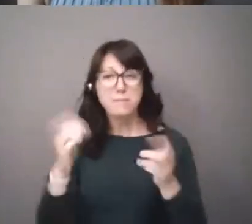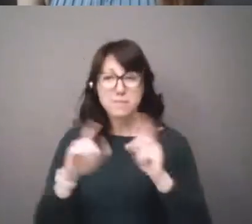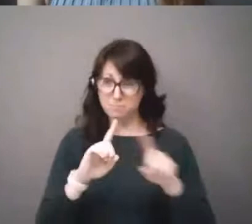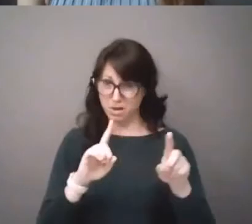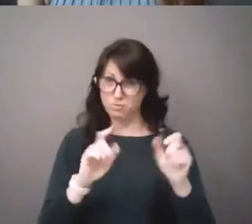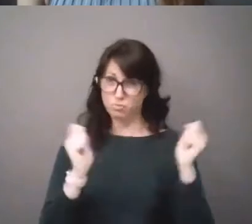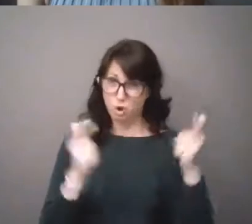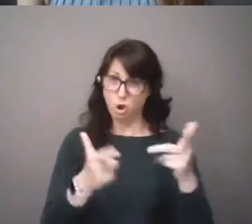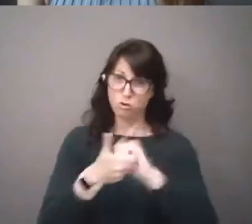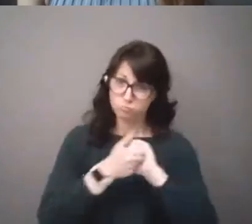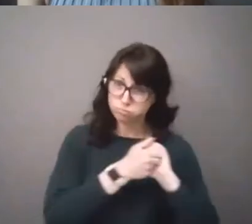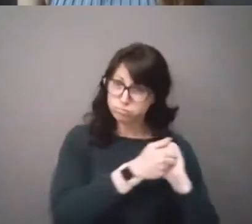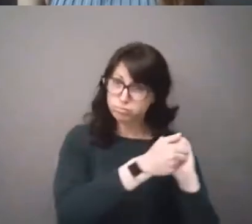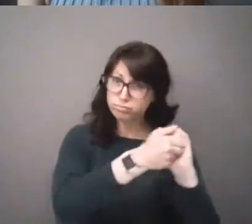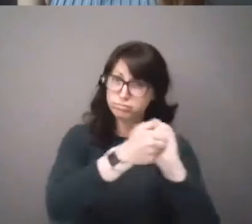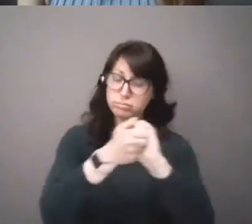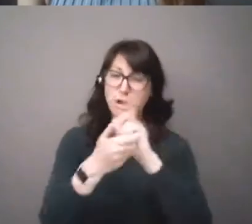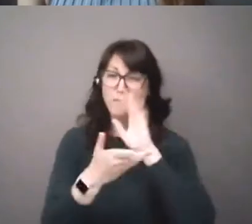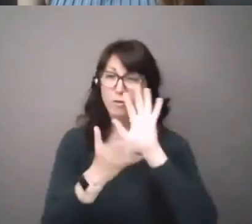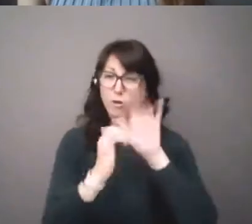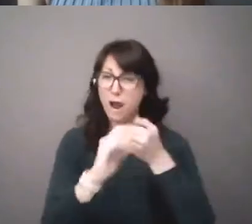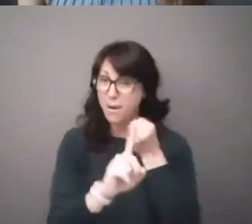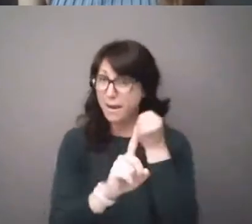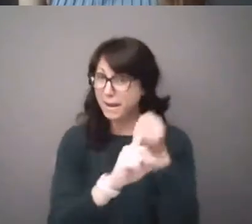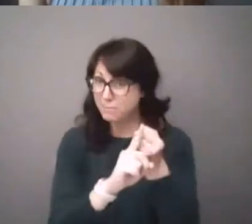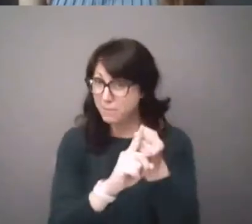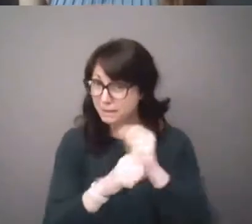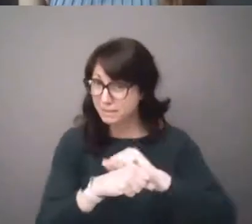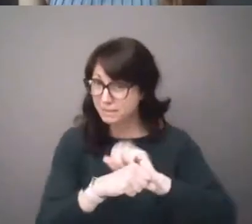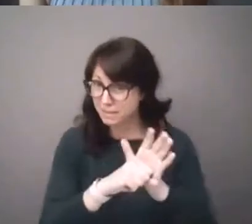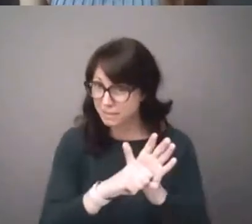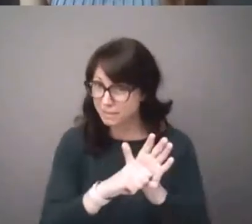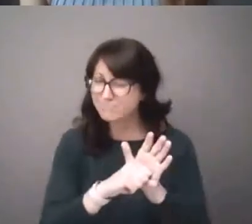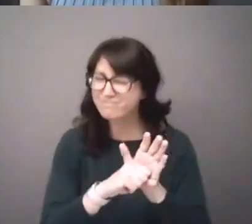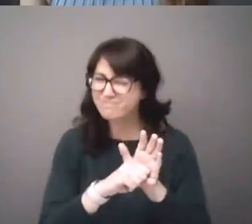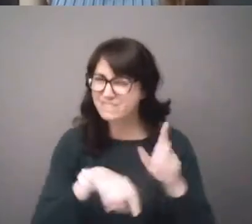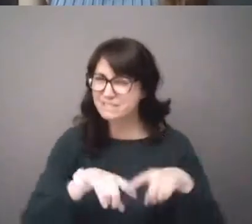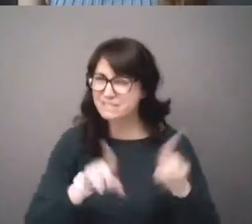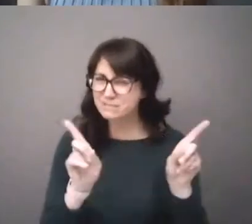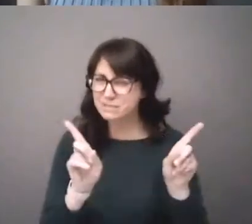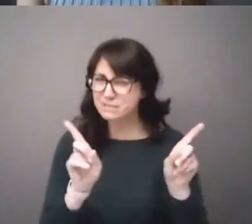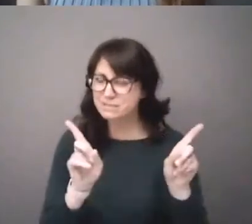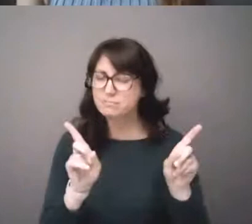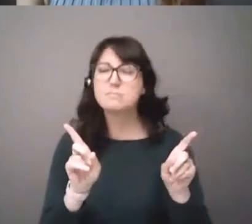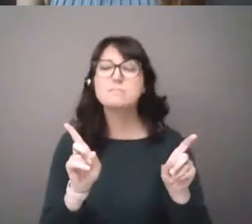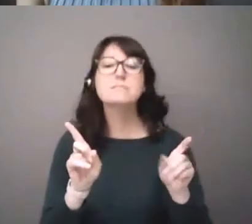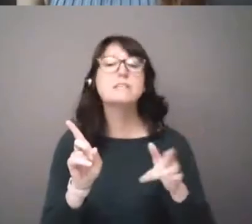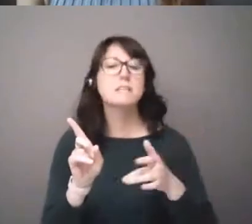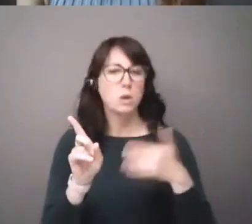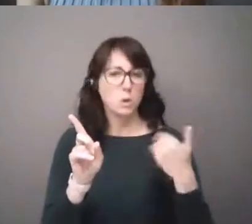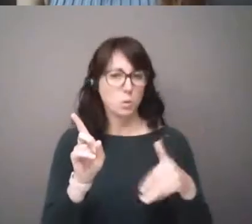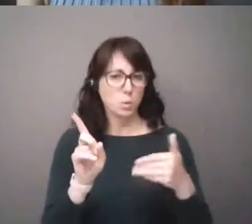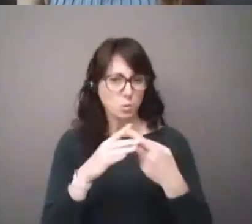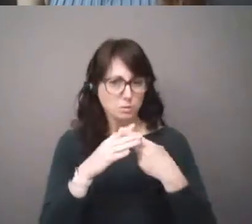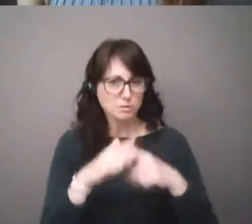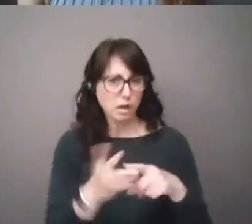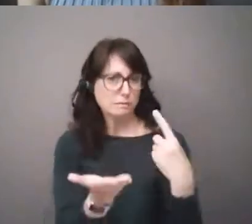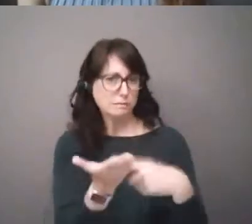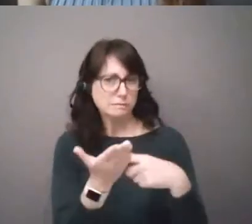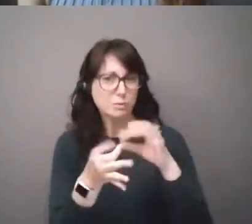together in the impact of the pandemic, because I think it's brought huge discussions about